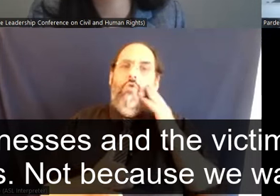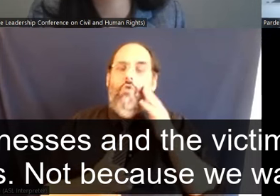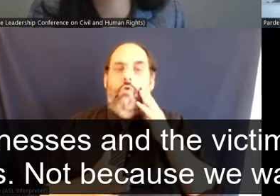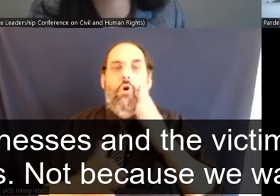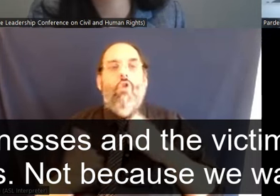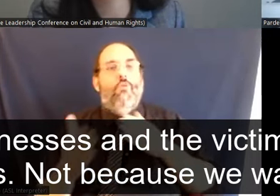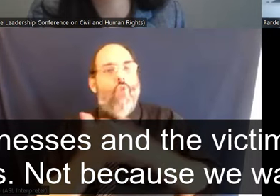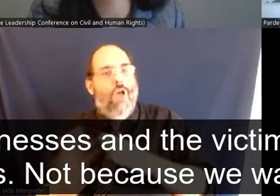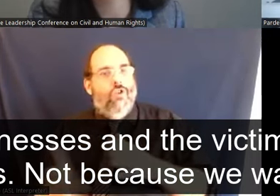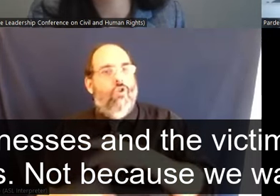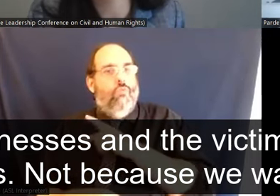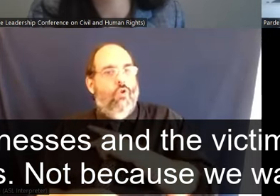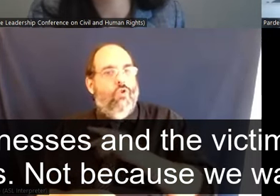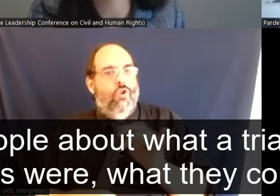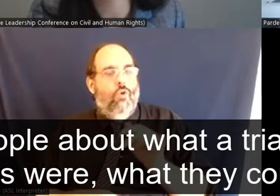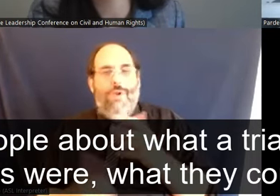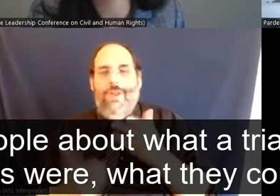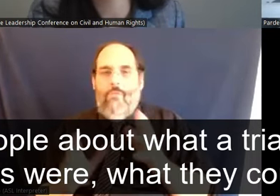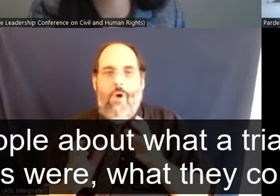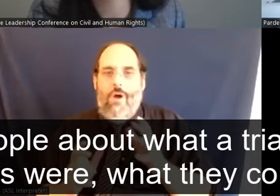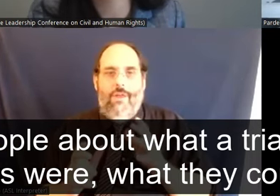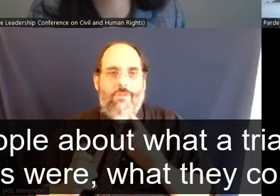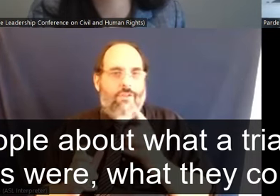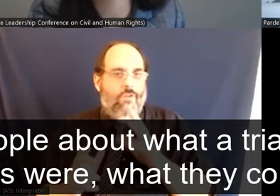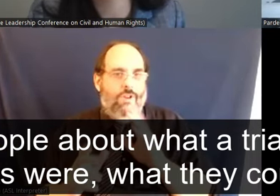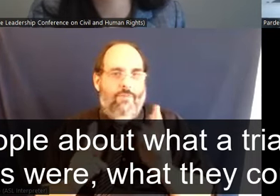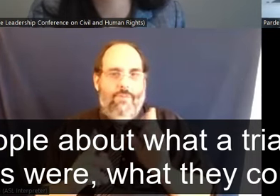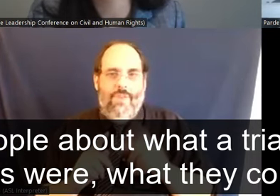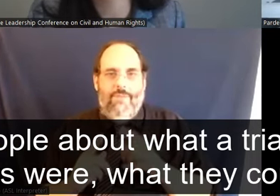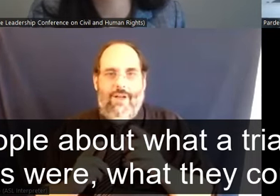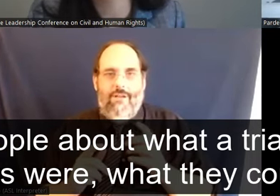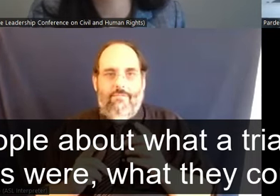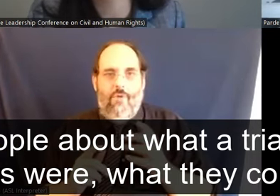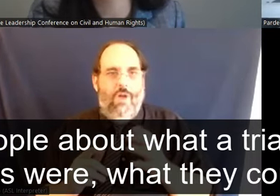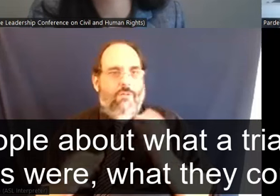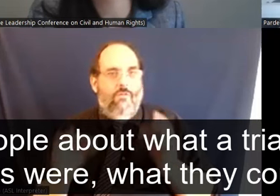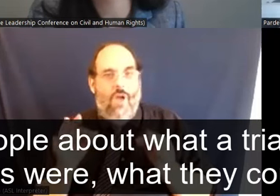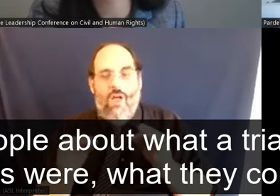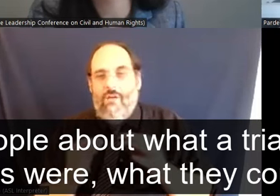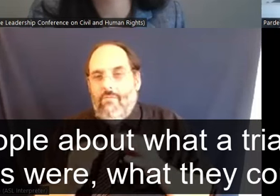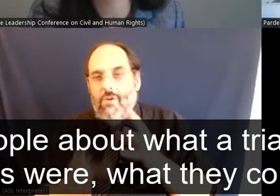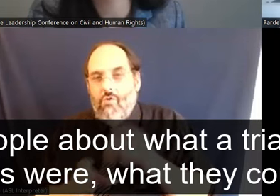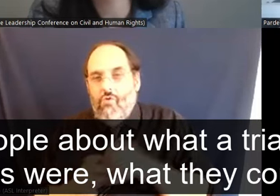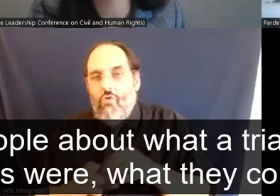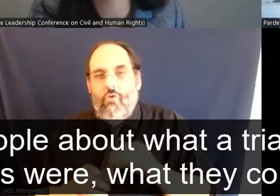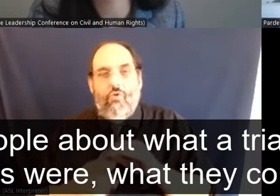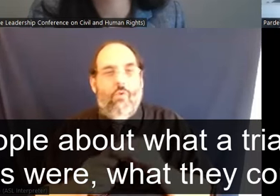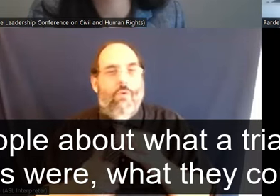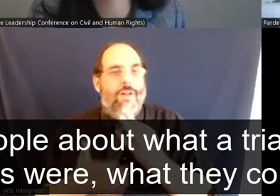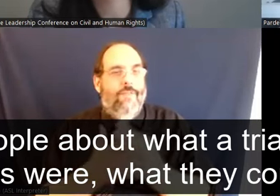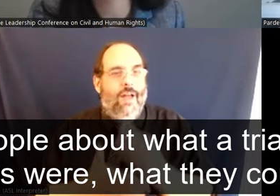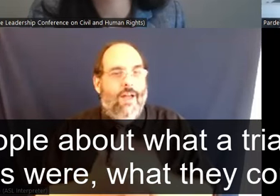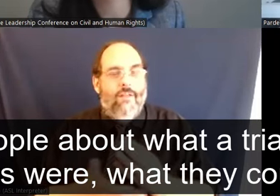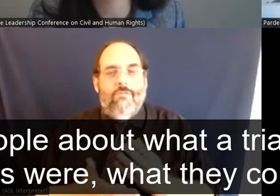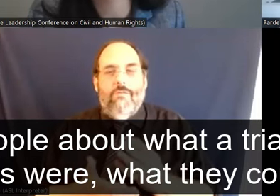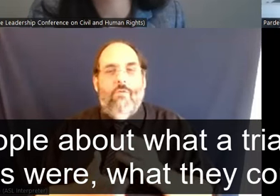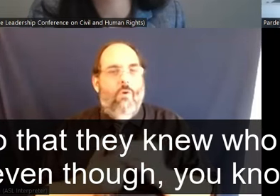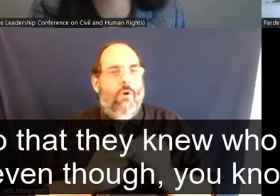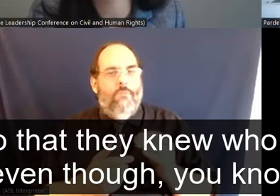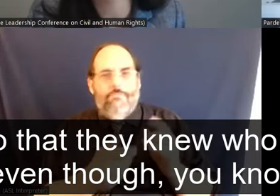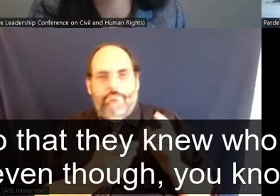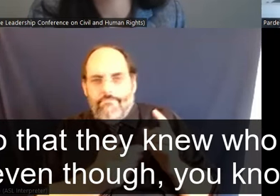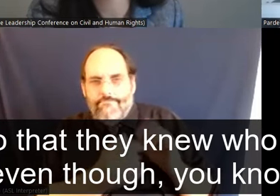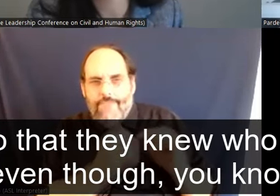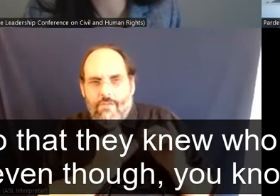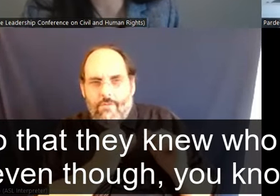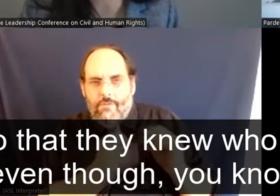prosecutors, not because we wanted to start talking to people about what a trial would look like or what the facts were, what they could remember, but